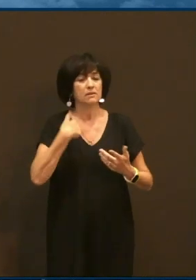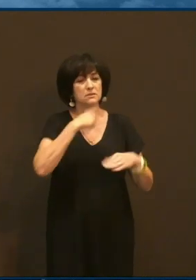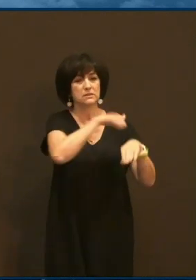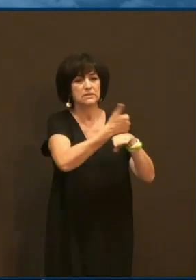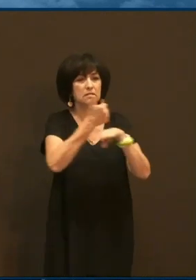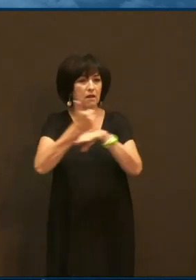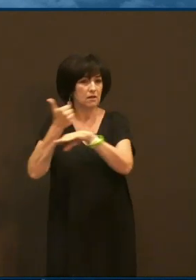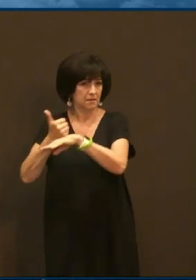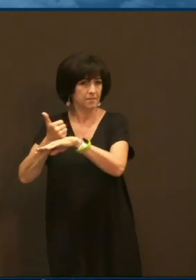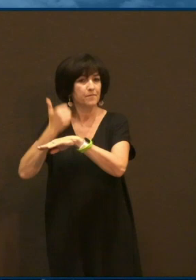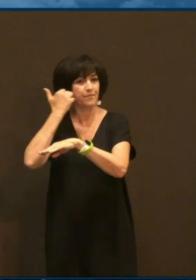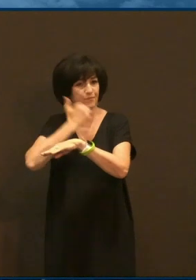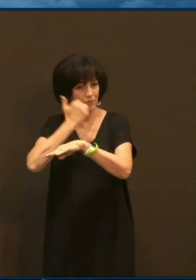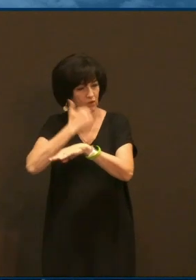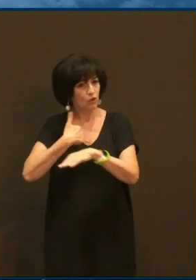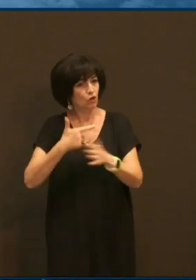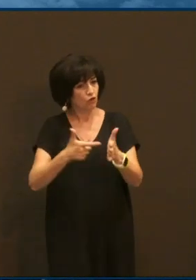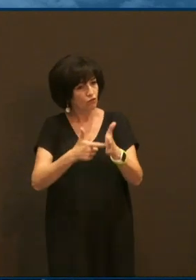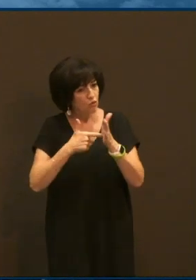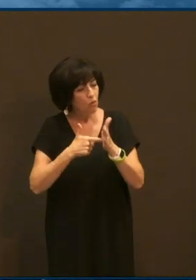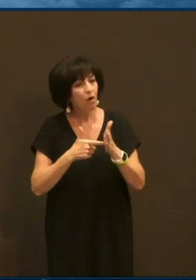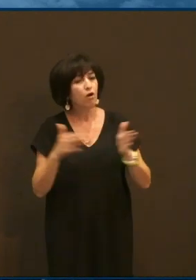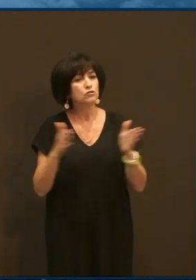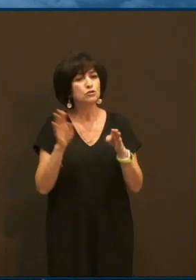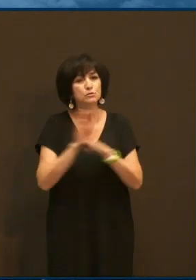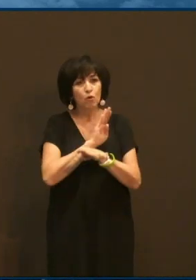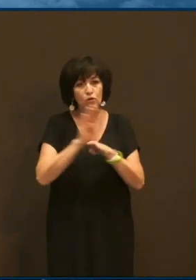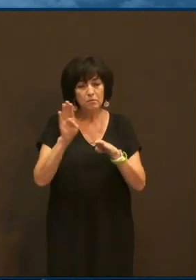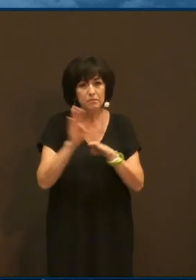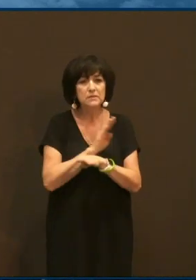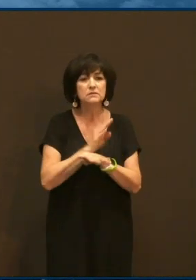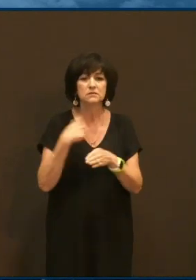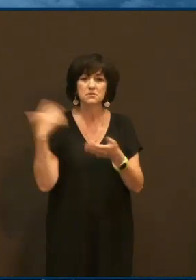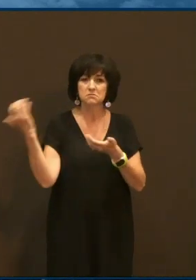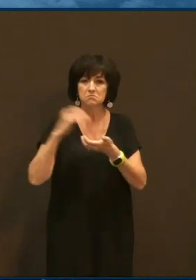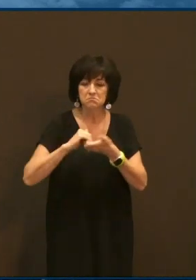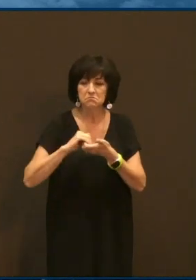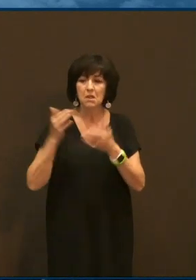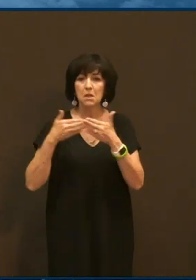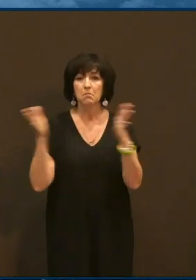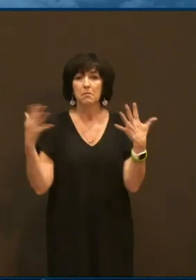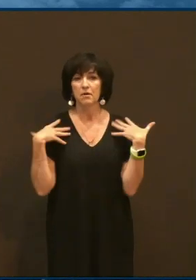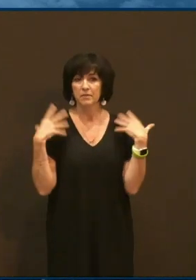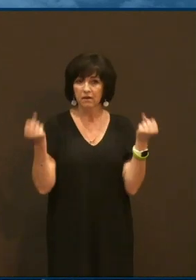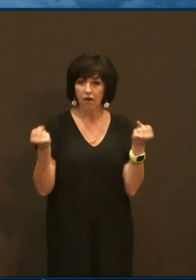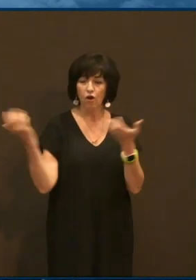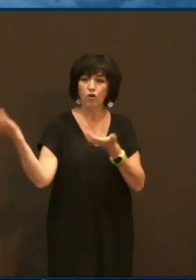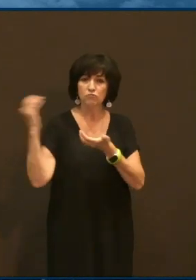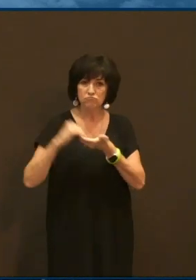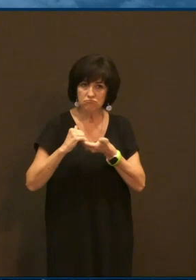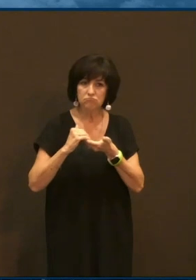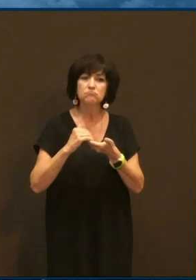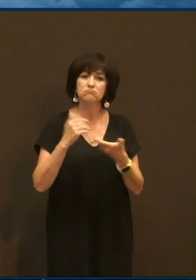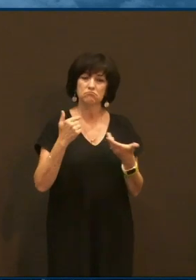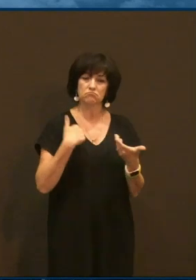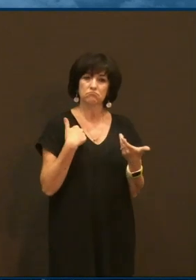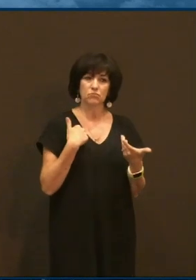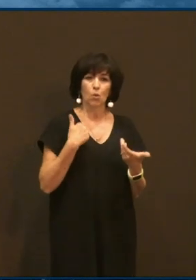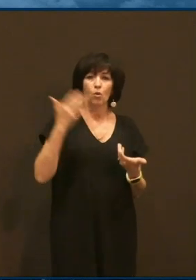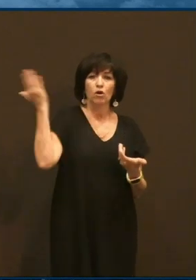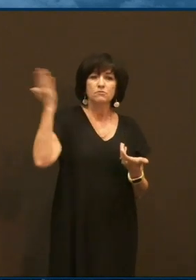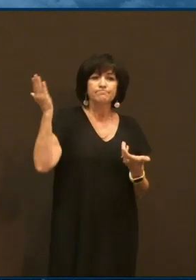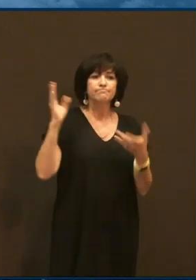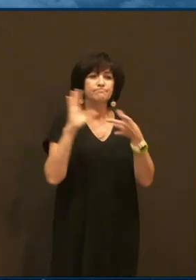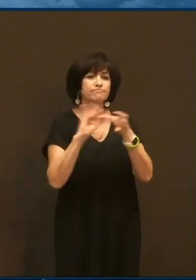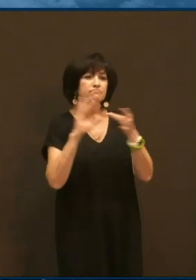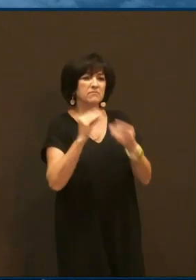of requirements, we're working with the Division of Small Business and Public Health. We'll be presenting to some of the roundtables next week about ideas